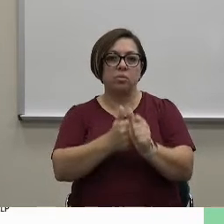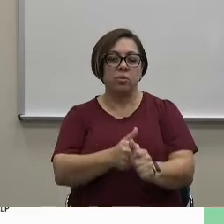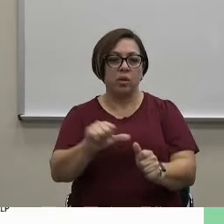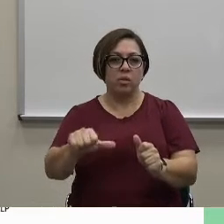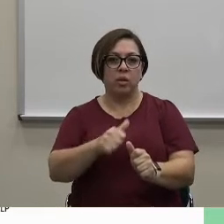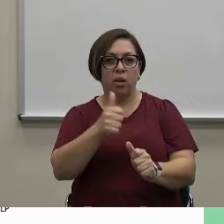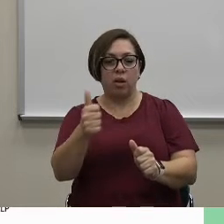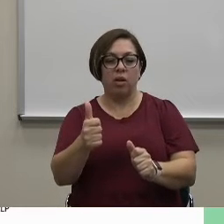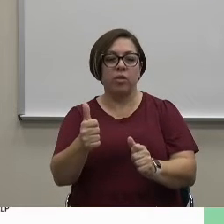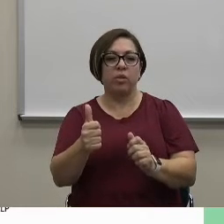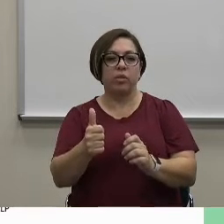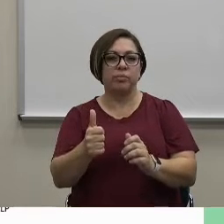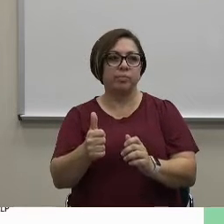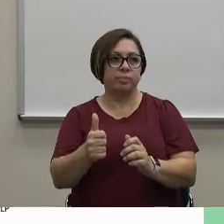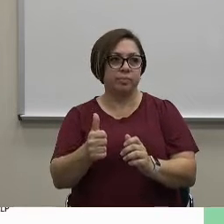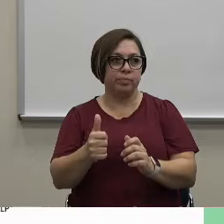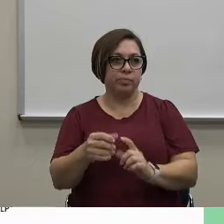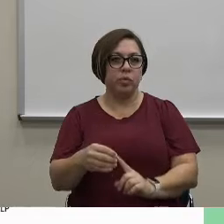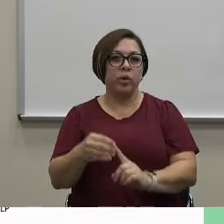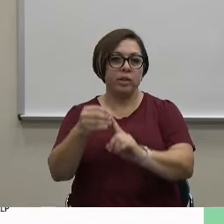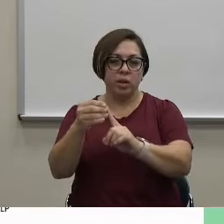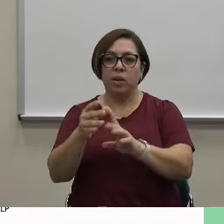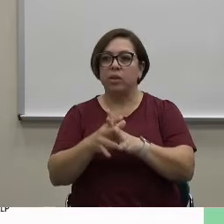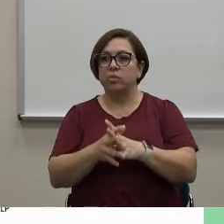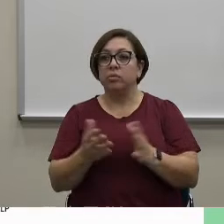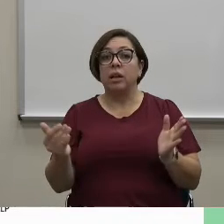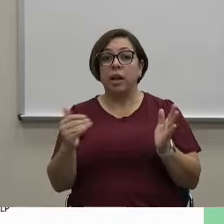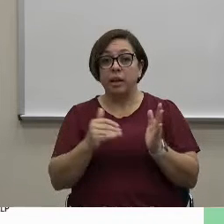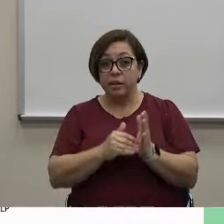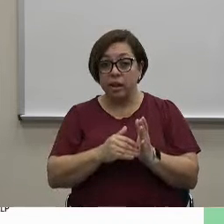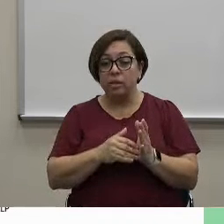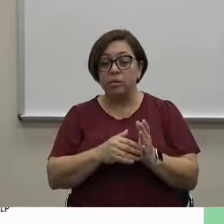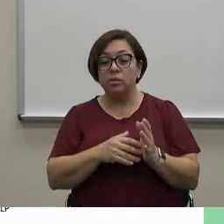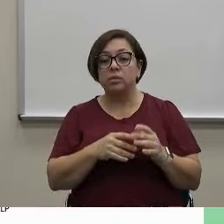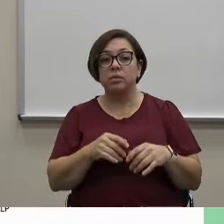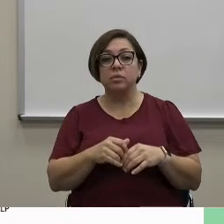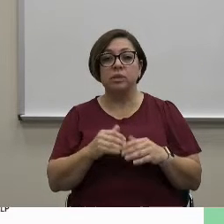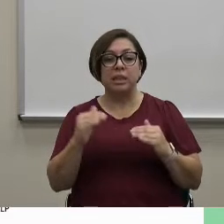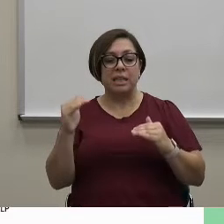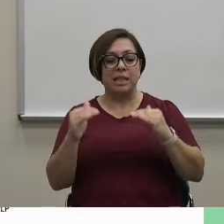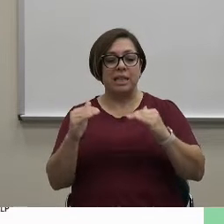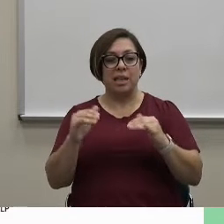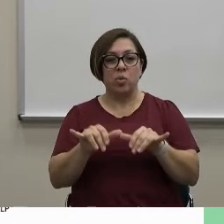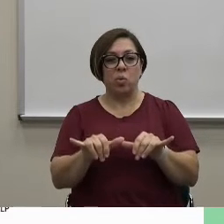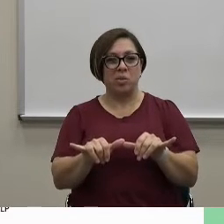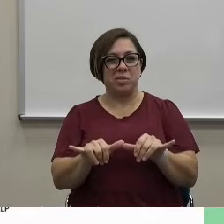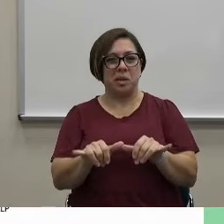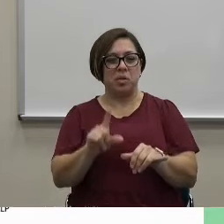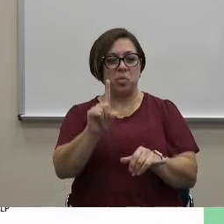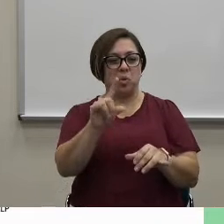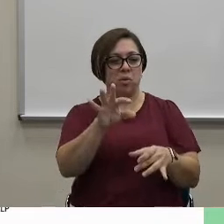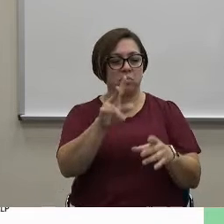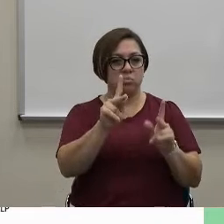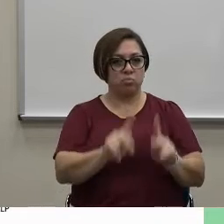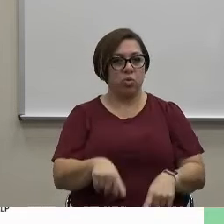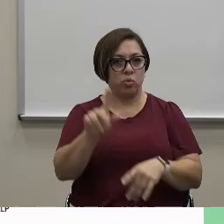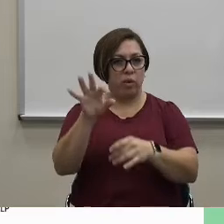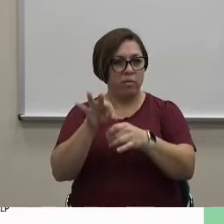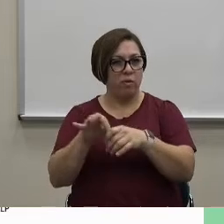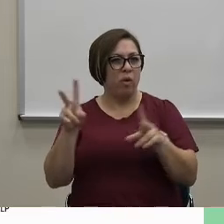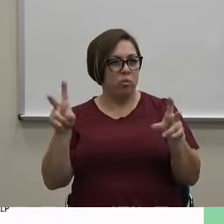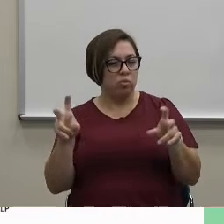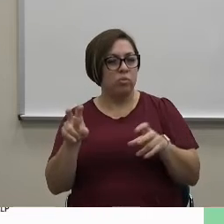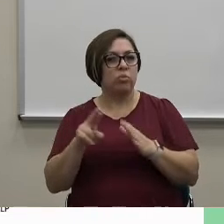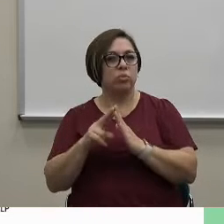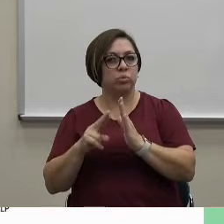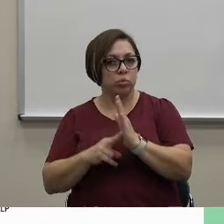criteria. Again, trying to adopt districts of relatively equal size. That's our one person, one vote rule. Drawing districts